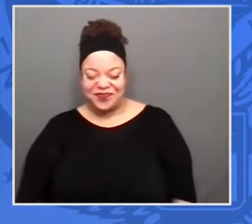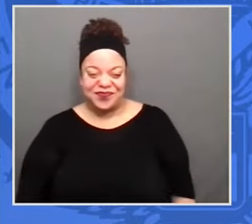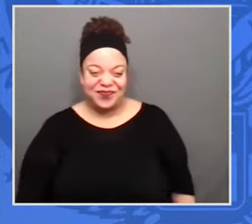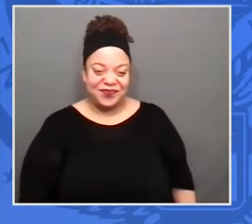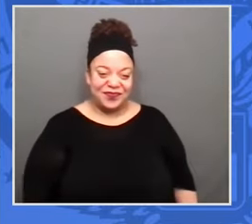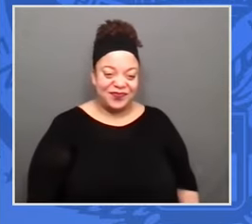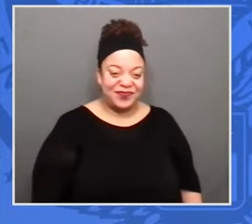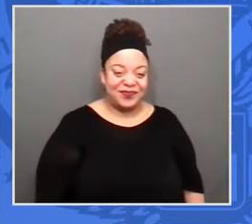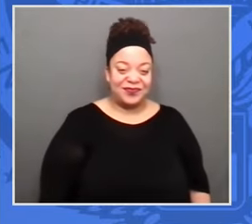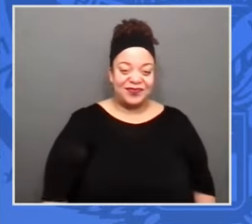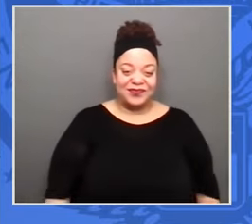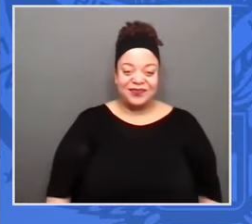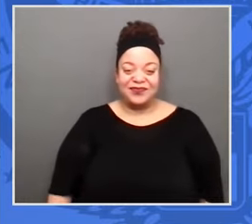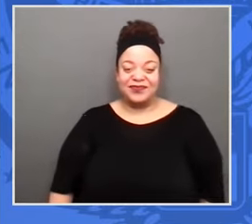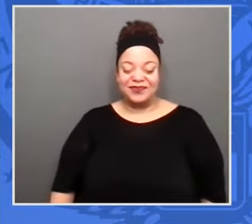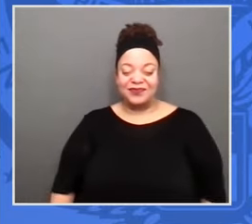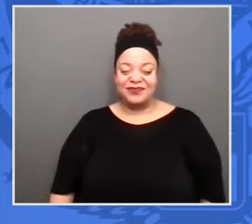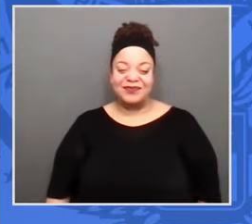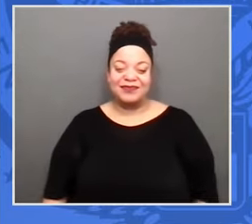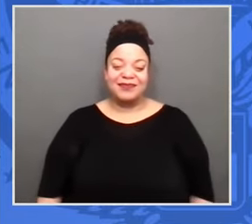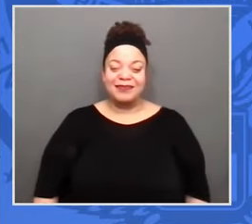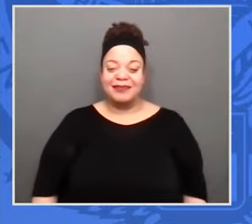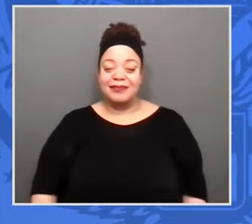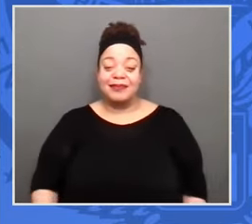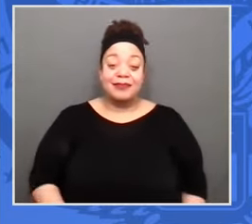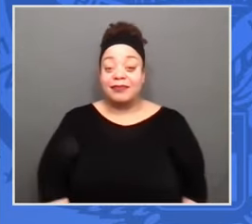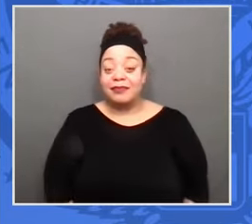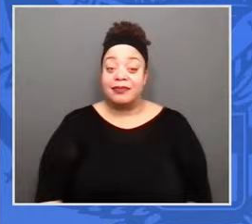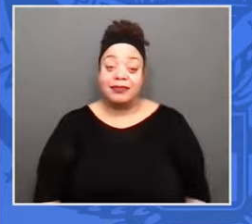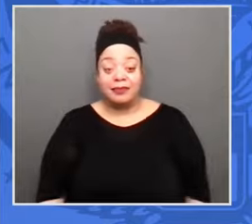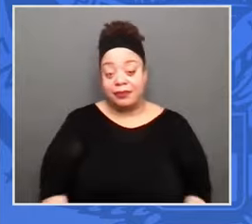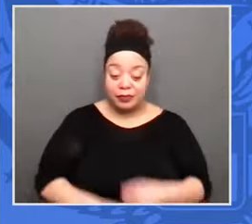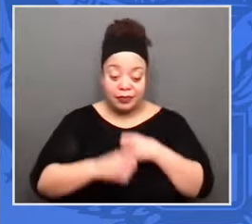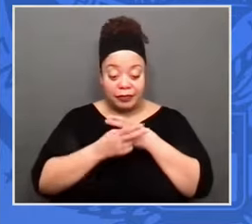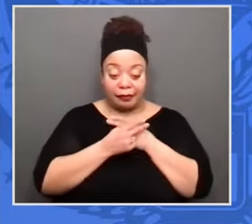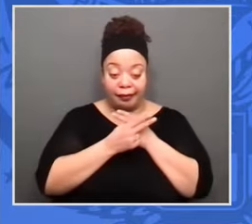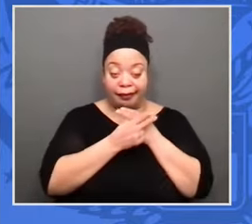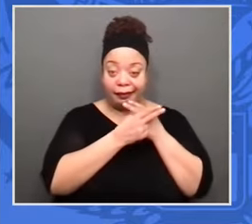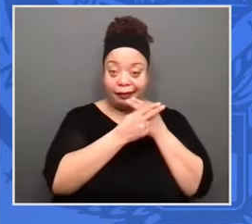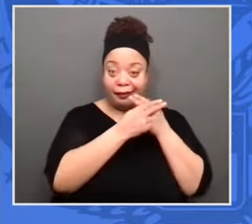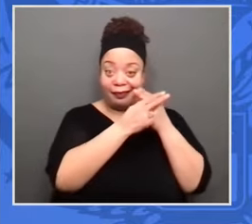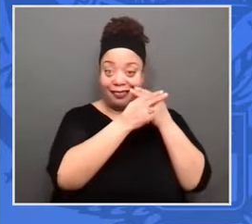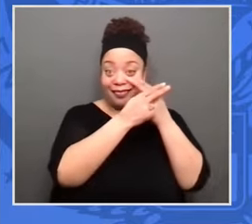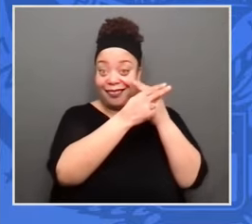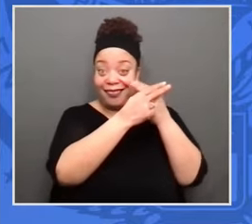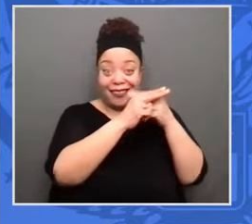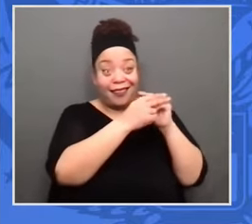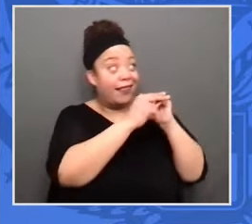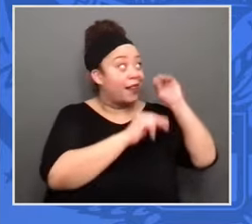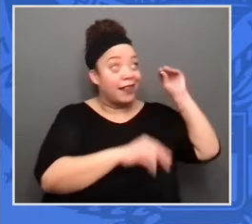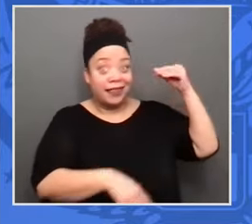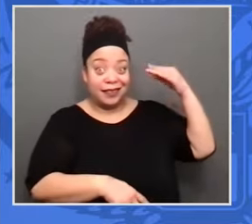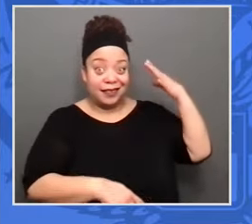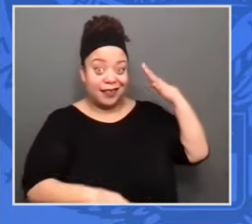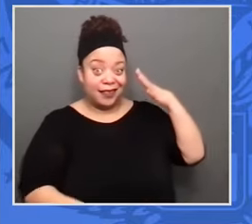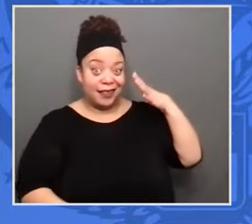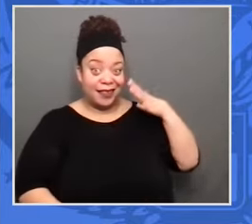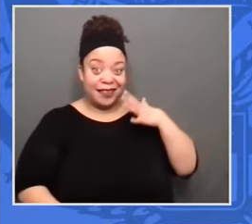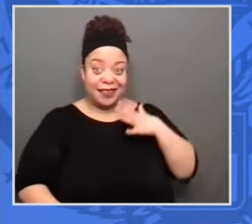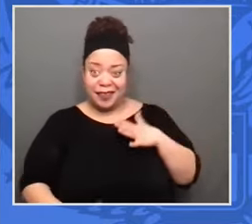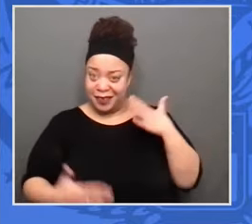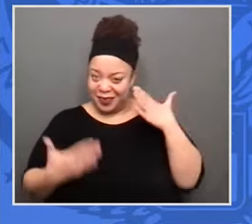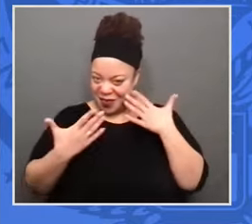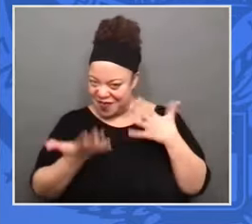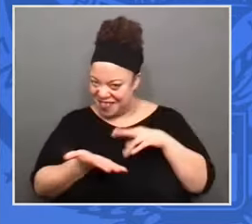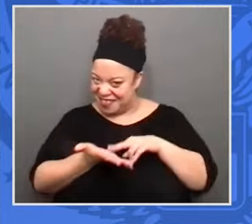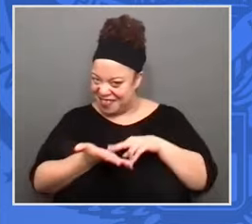dragonfly out in the sun. You know what I mean, don't you know? Butterflies all having